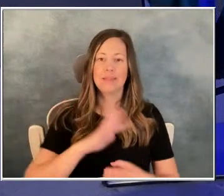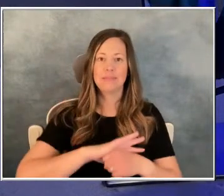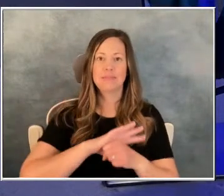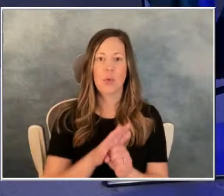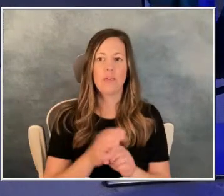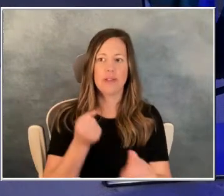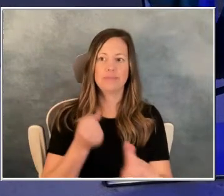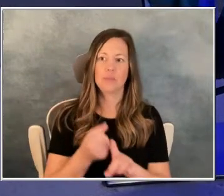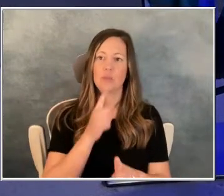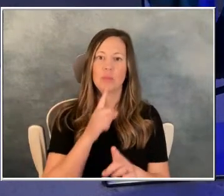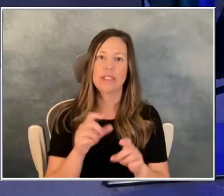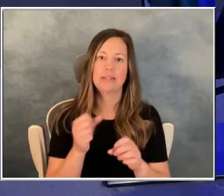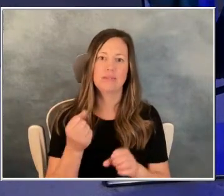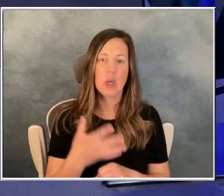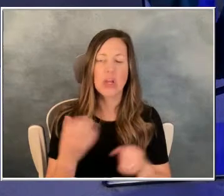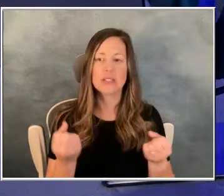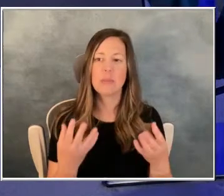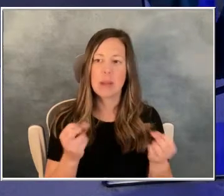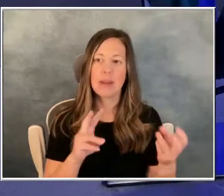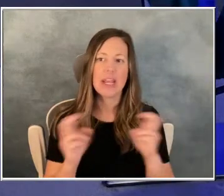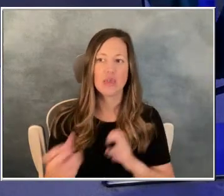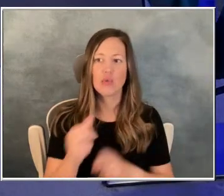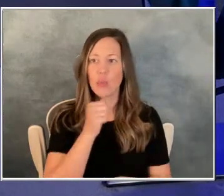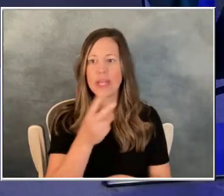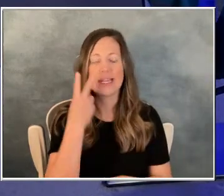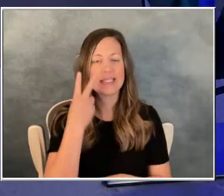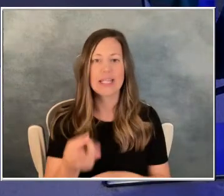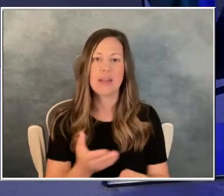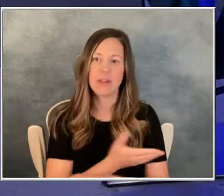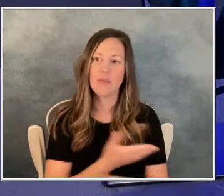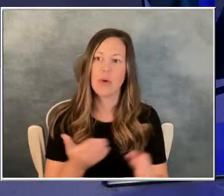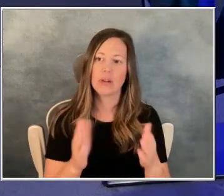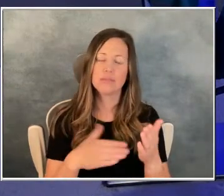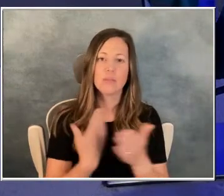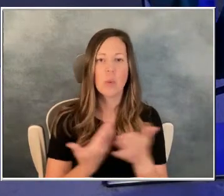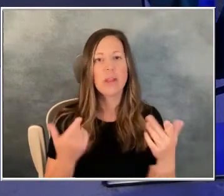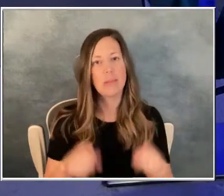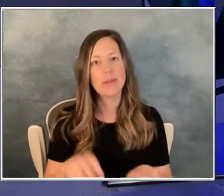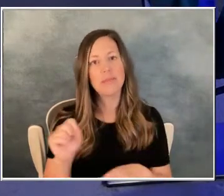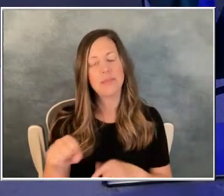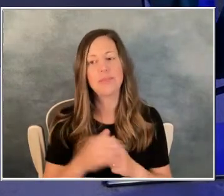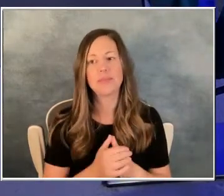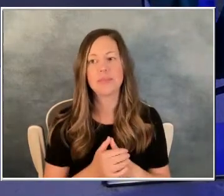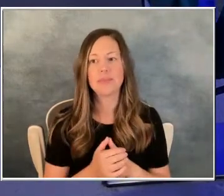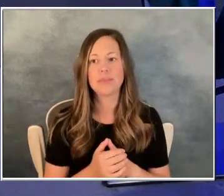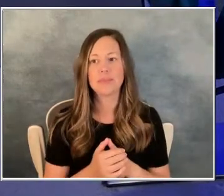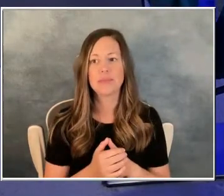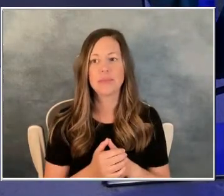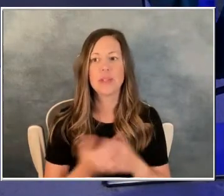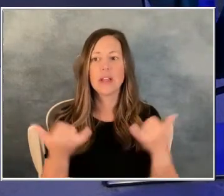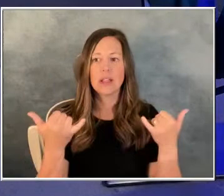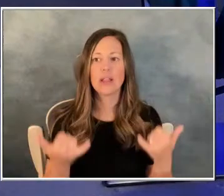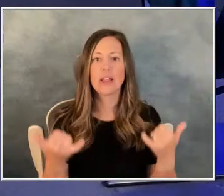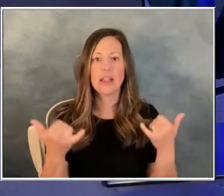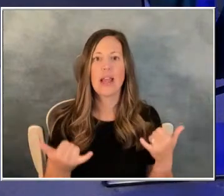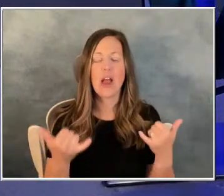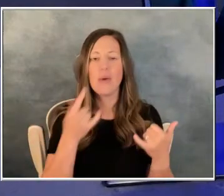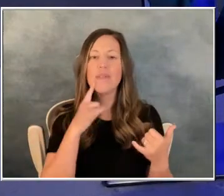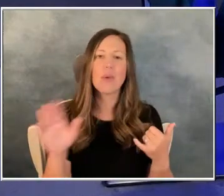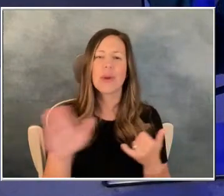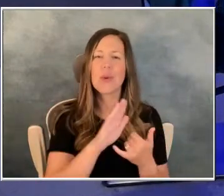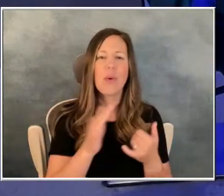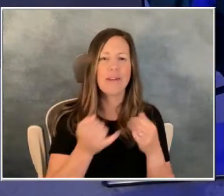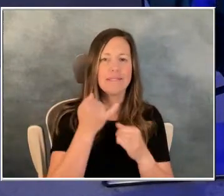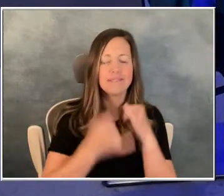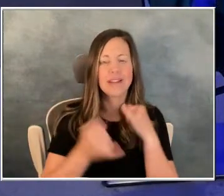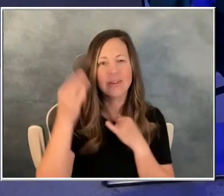troubles that we didn't foresee when this all happened. I want to bring the whole panel in for today's takeaways. Dr. Beaver, what would you like